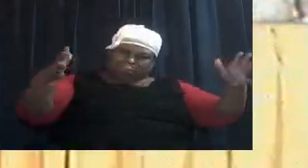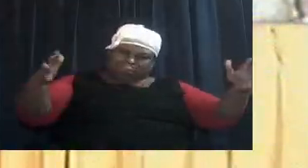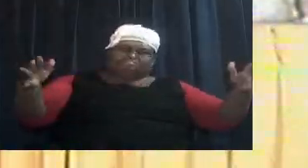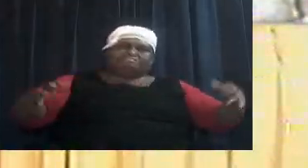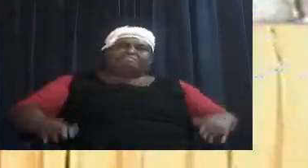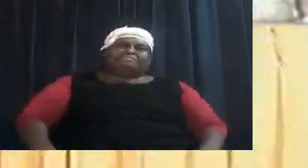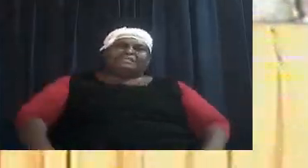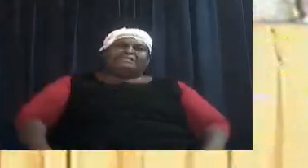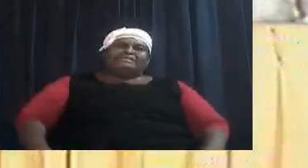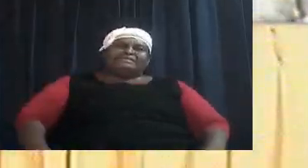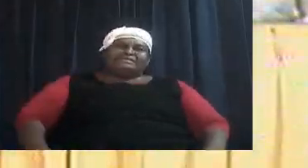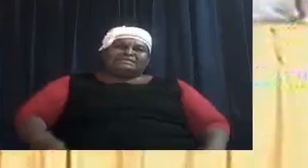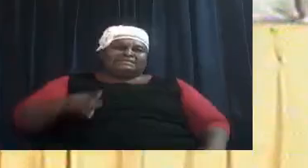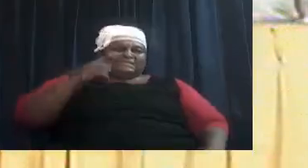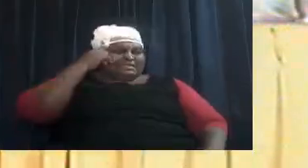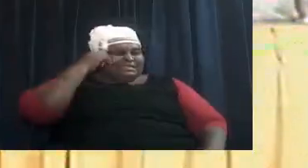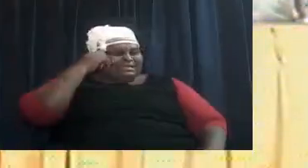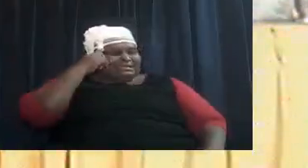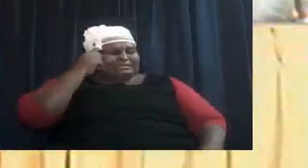finished. The rain is still falling, but